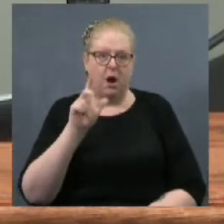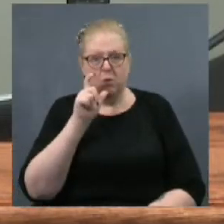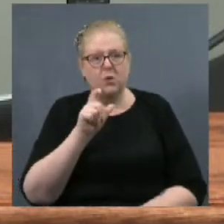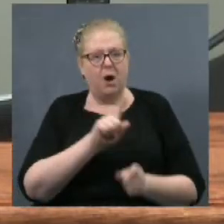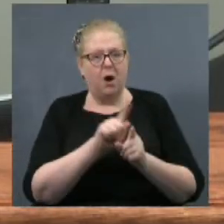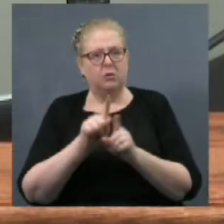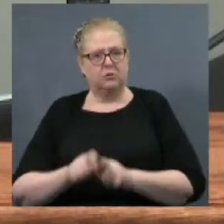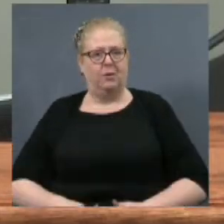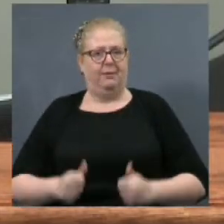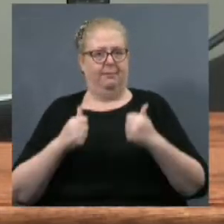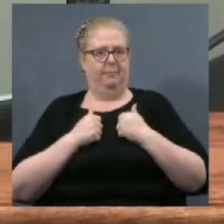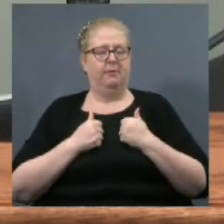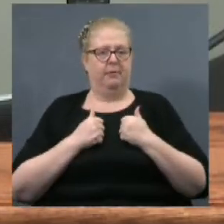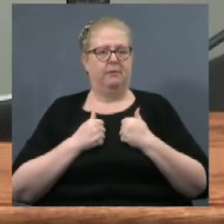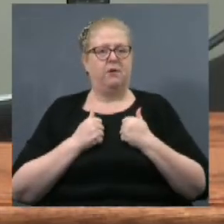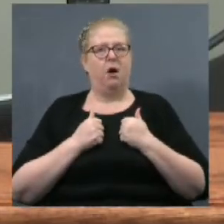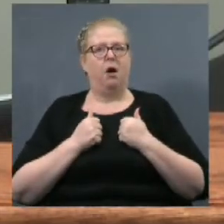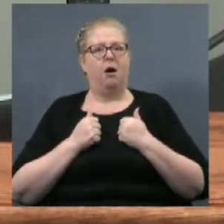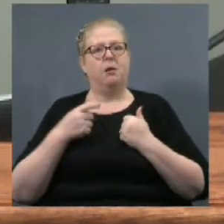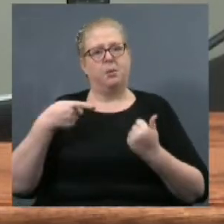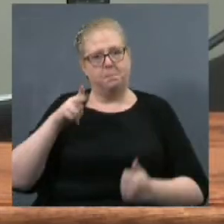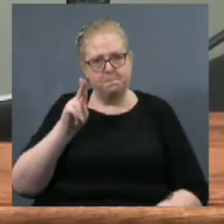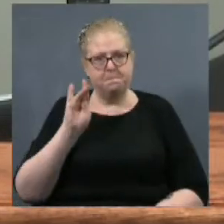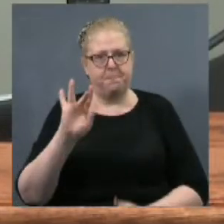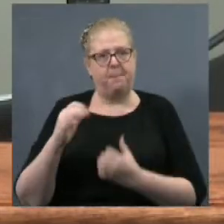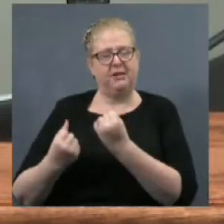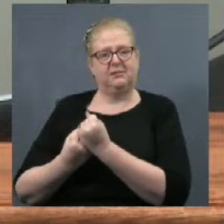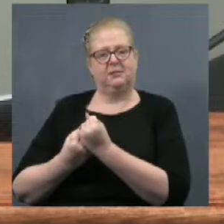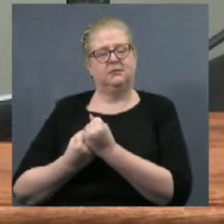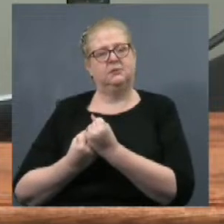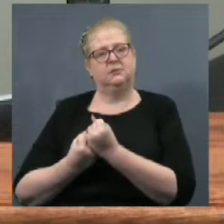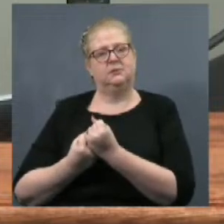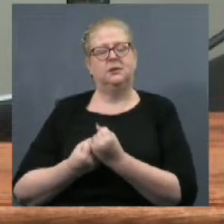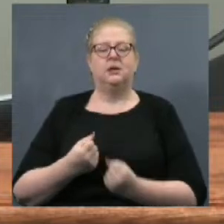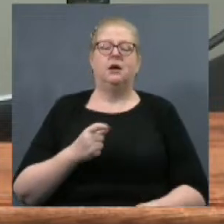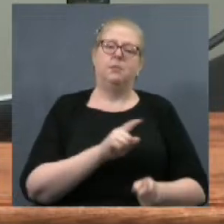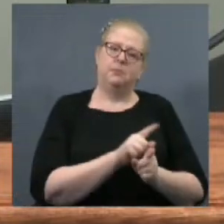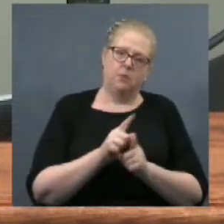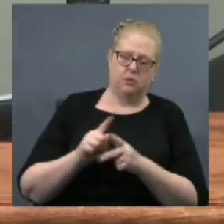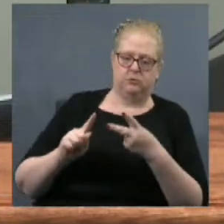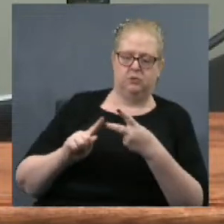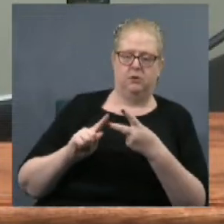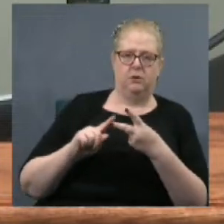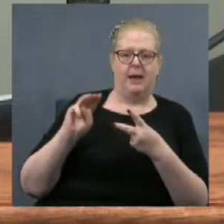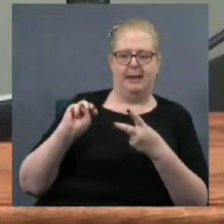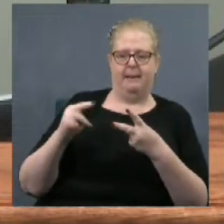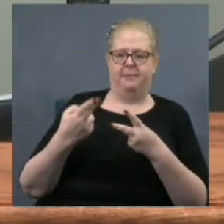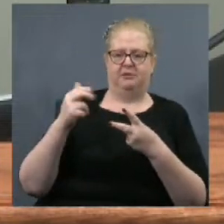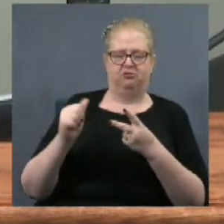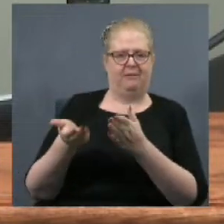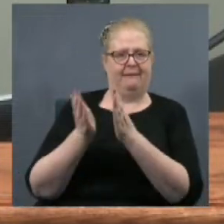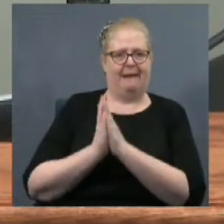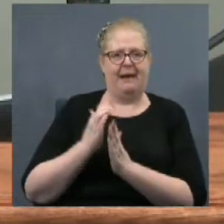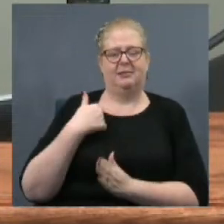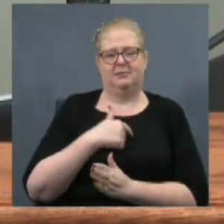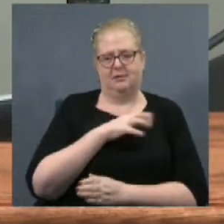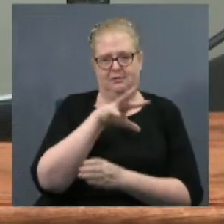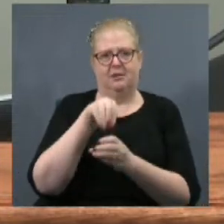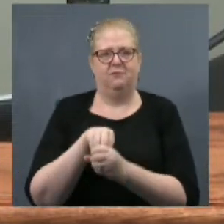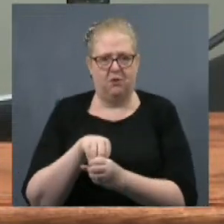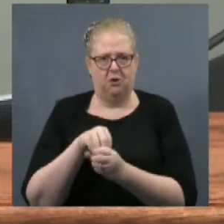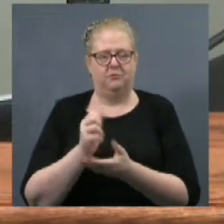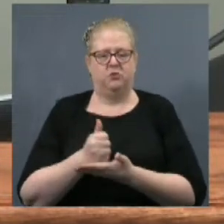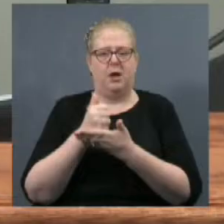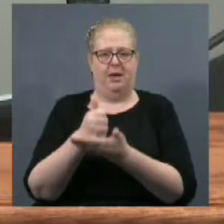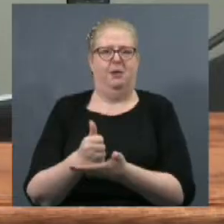2, we were asked by MHA to consider finding a potential solution. We as a city, the